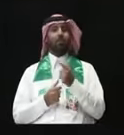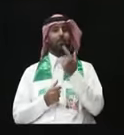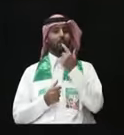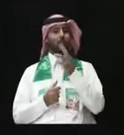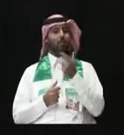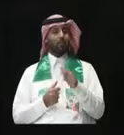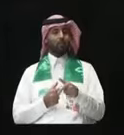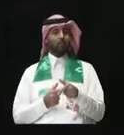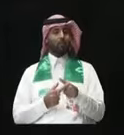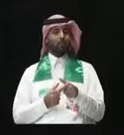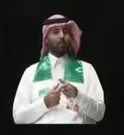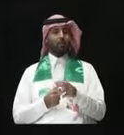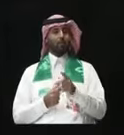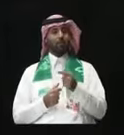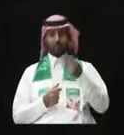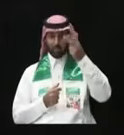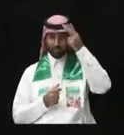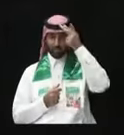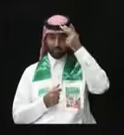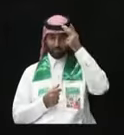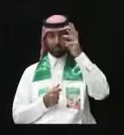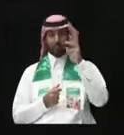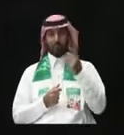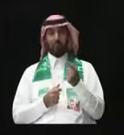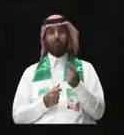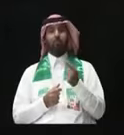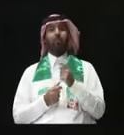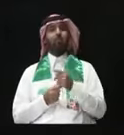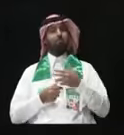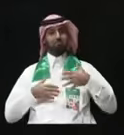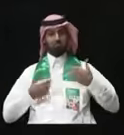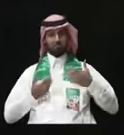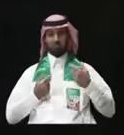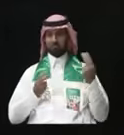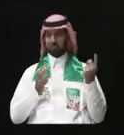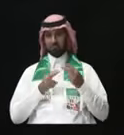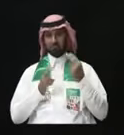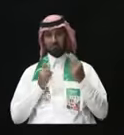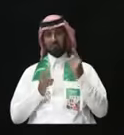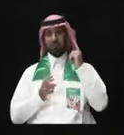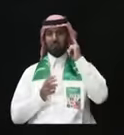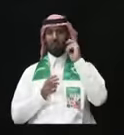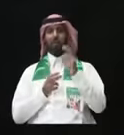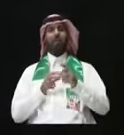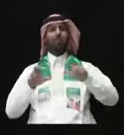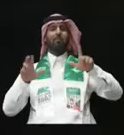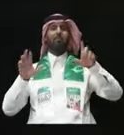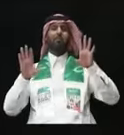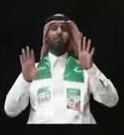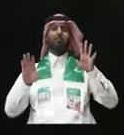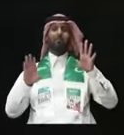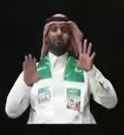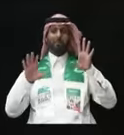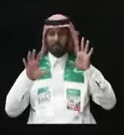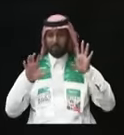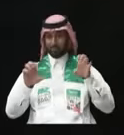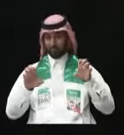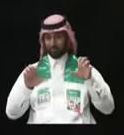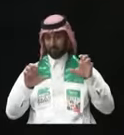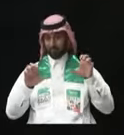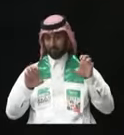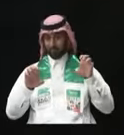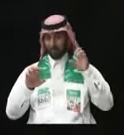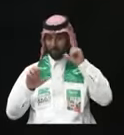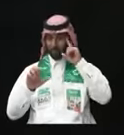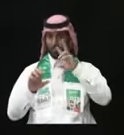year, Saudi Arabia is celebrating the 90th National Day. The